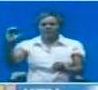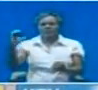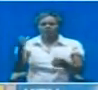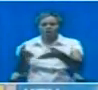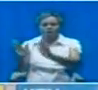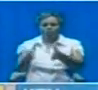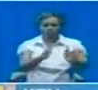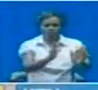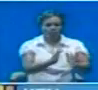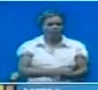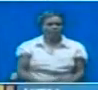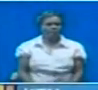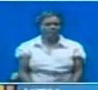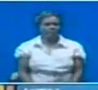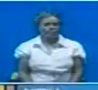days.